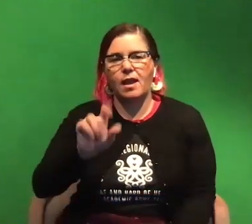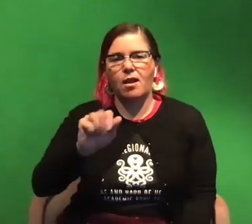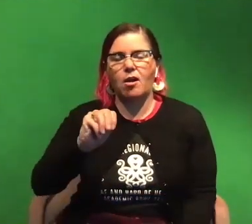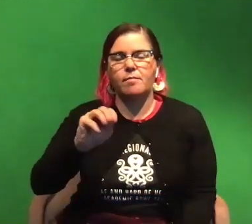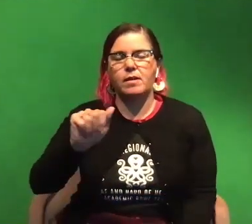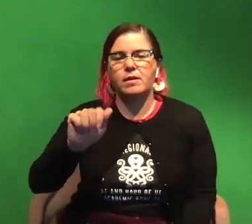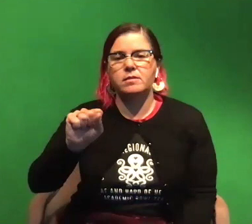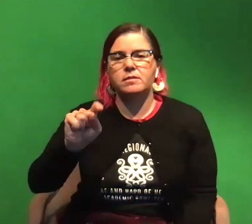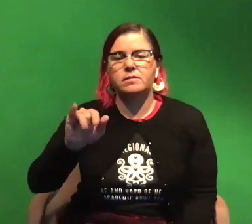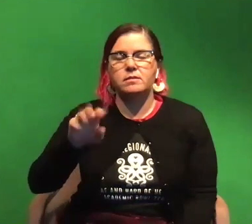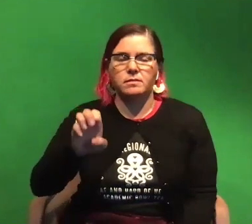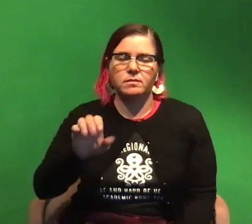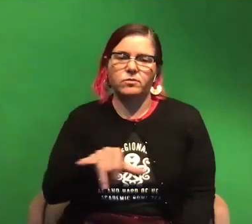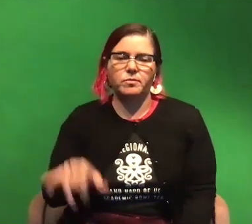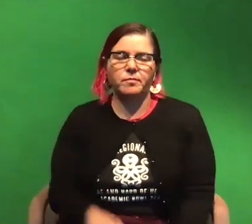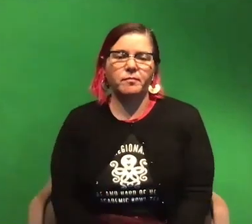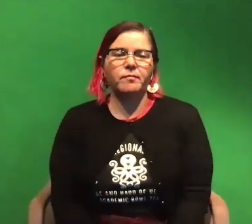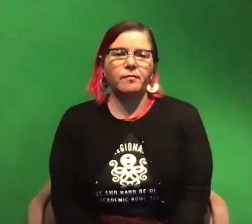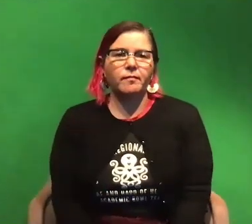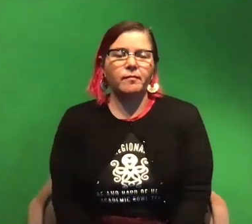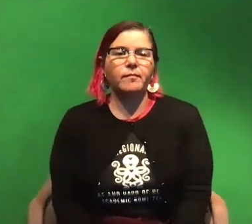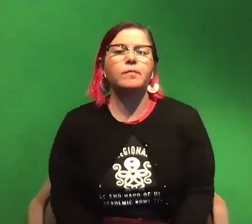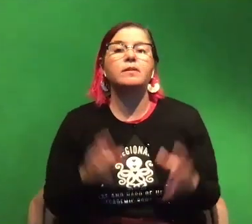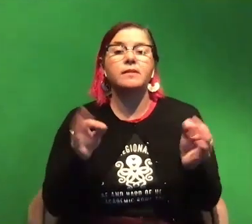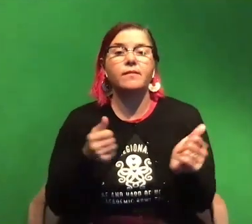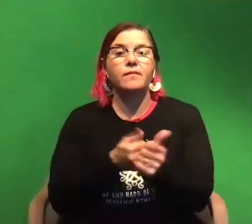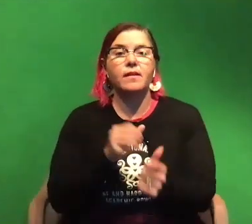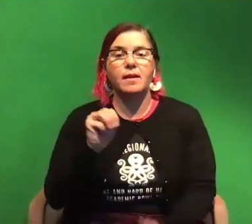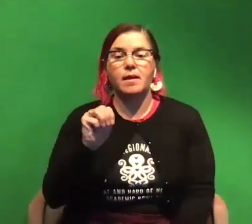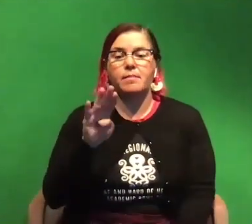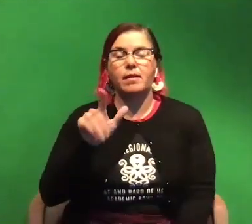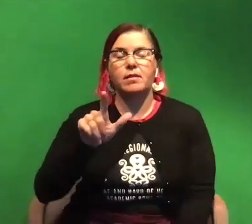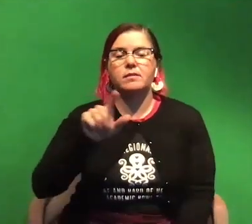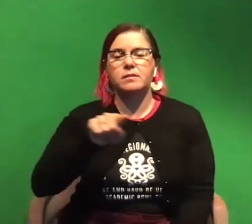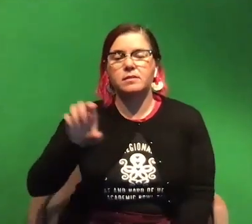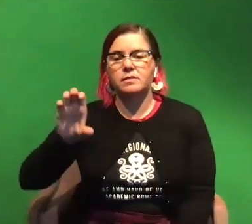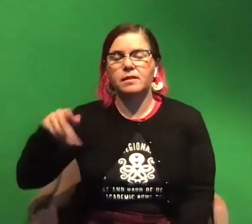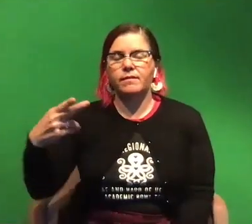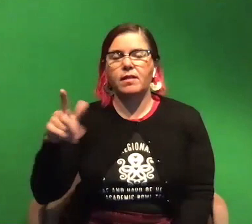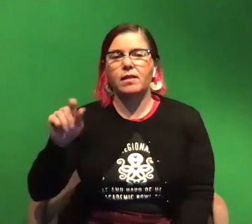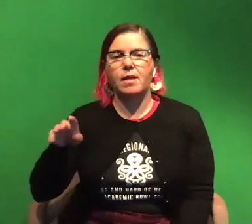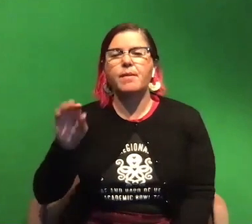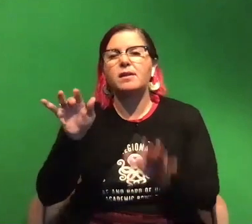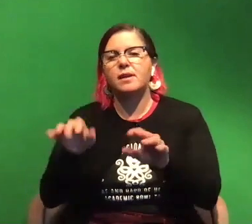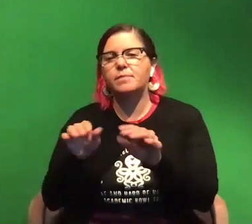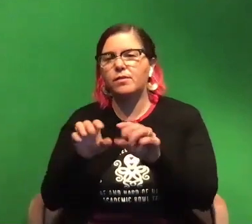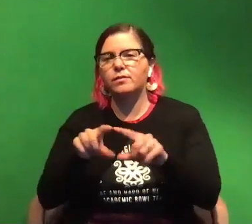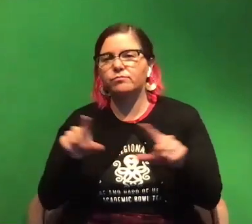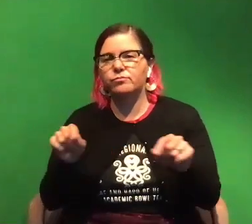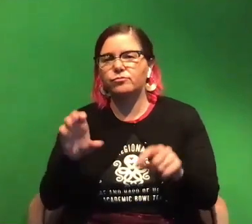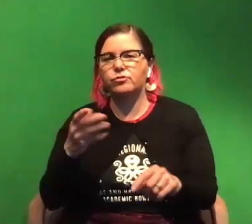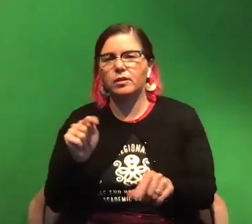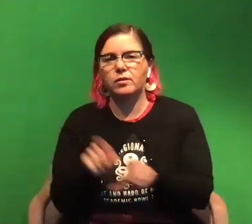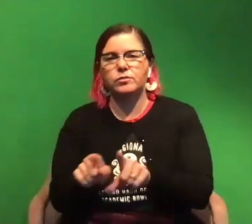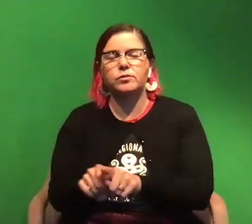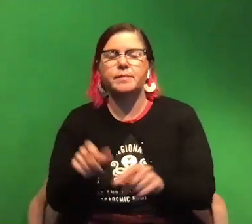as well. And definitely follow MBL_Ceph Lab. I put that in the chat as well, because they